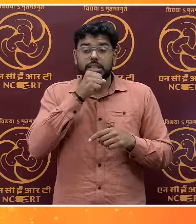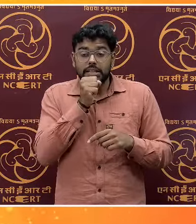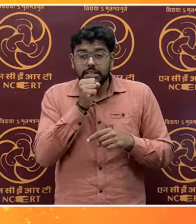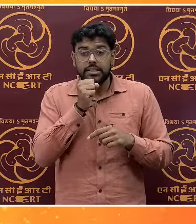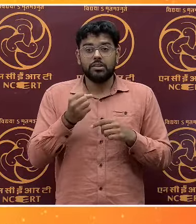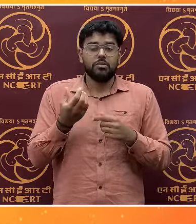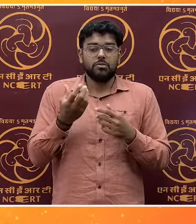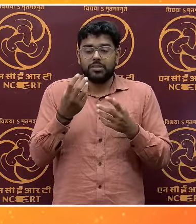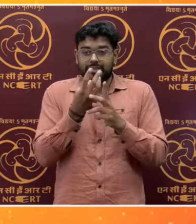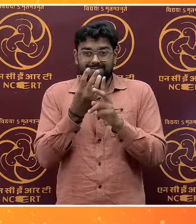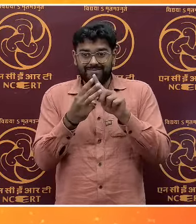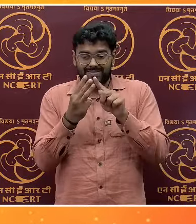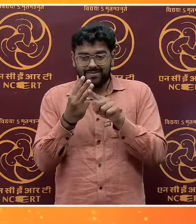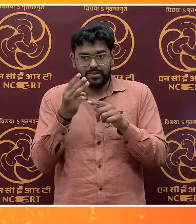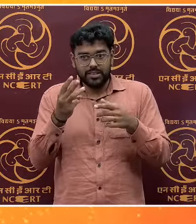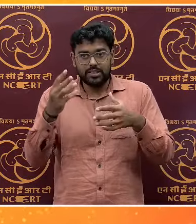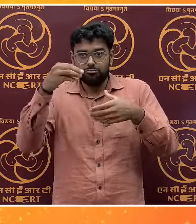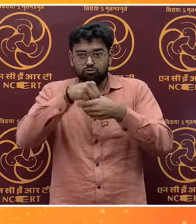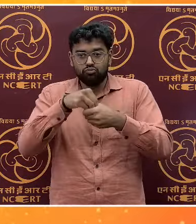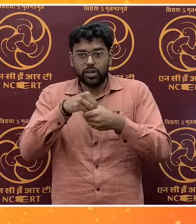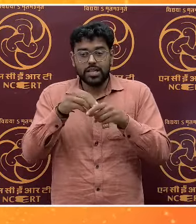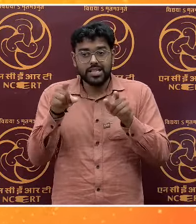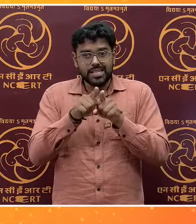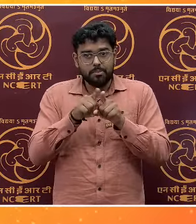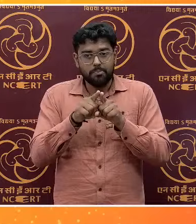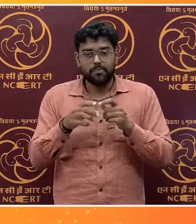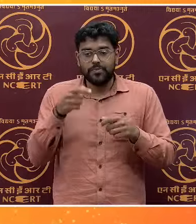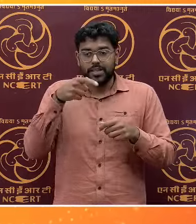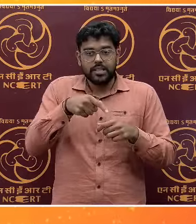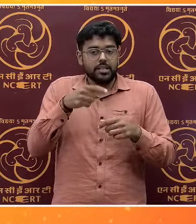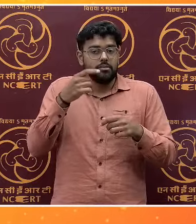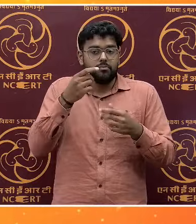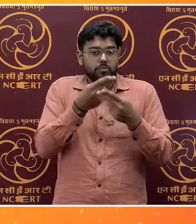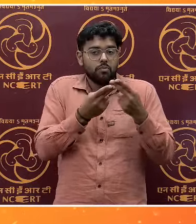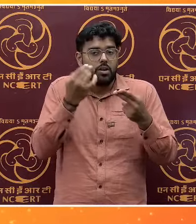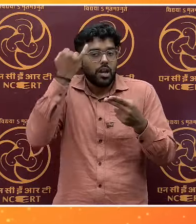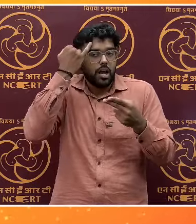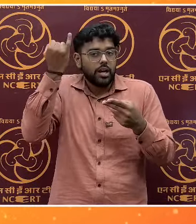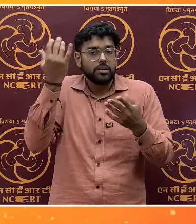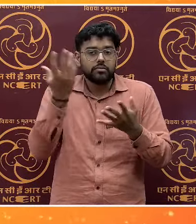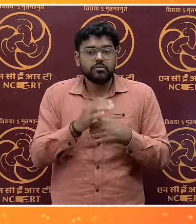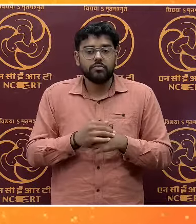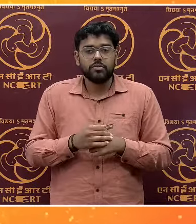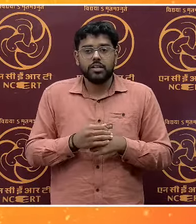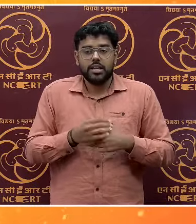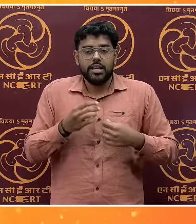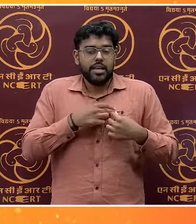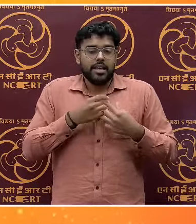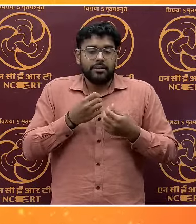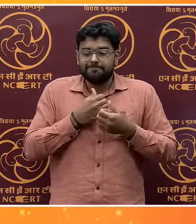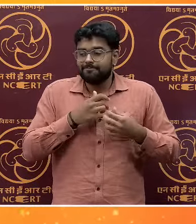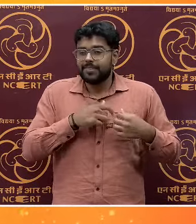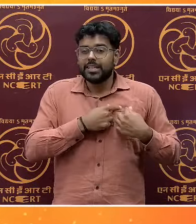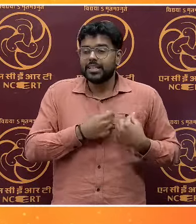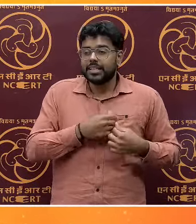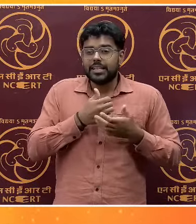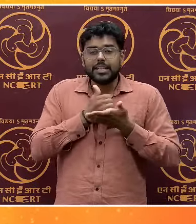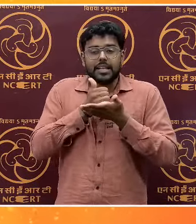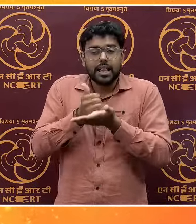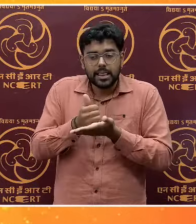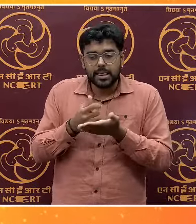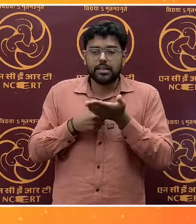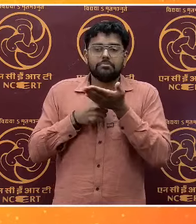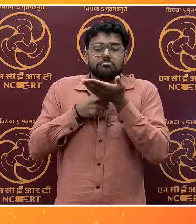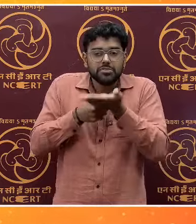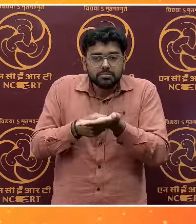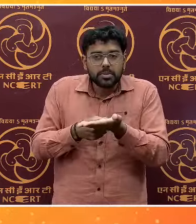three themes together. And the central idea of this poem is empathy and kindness and Okay. respect for the